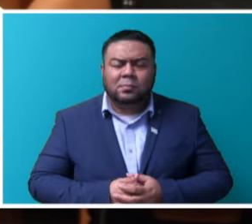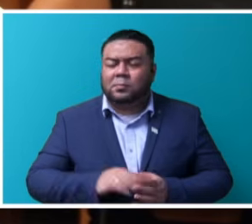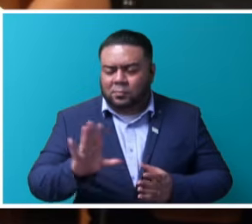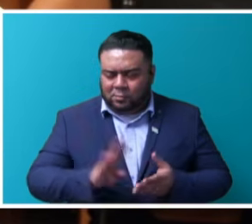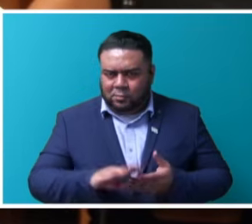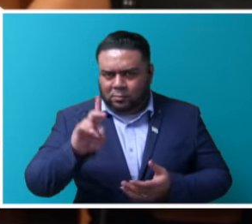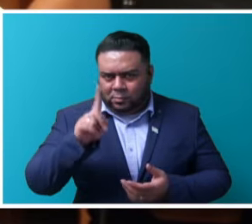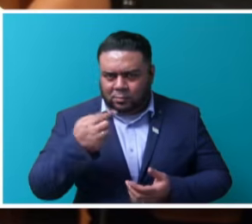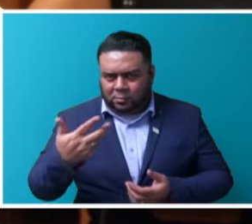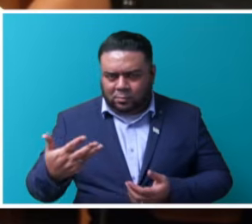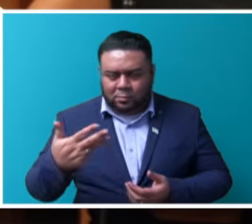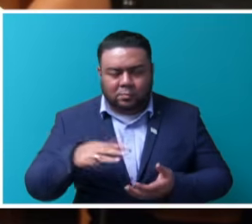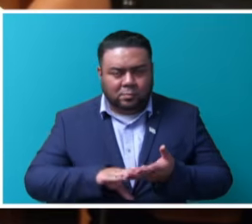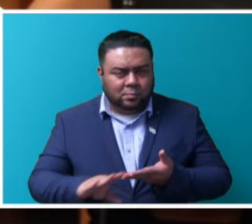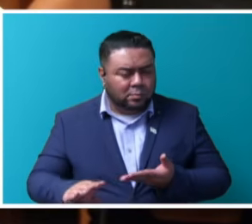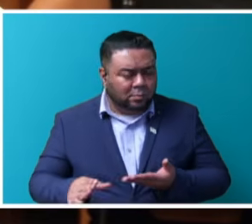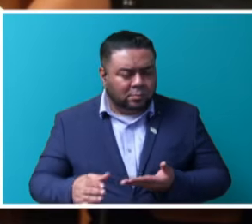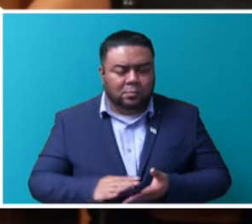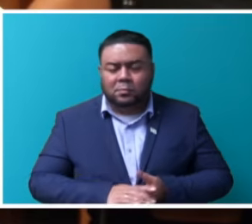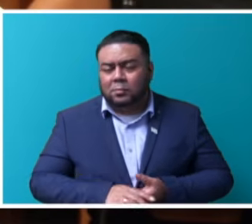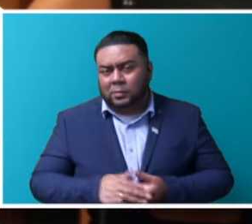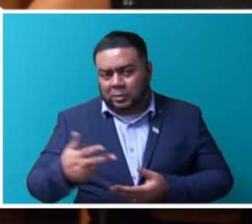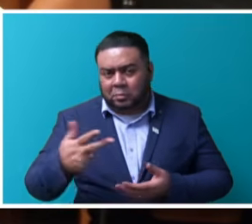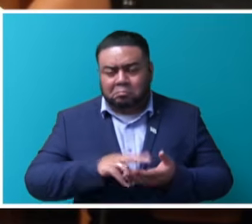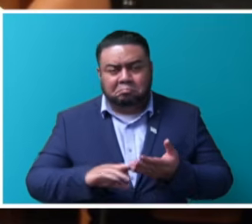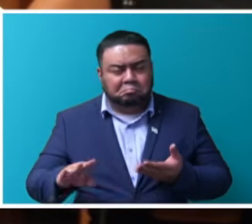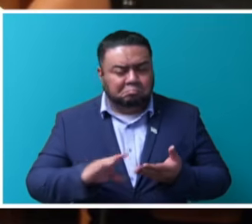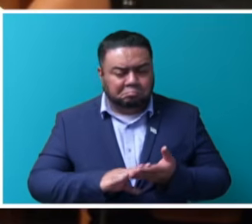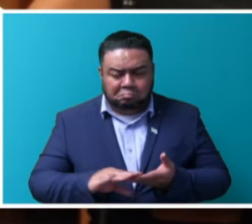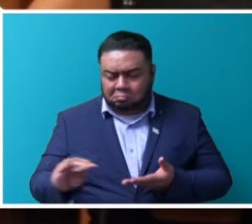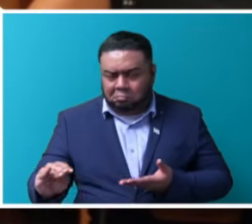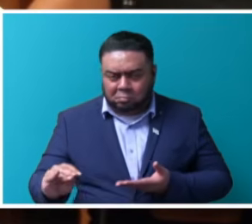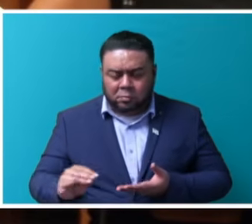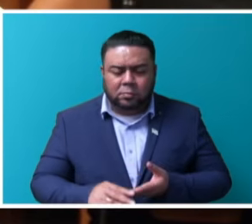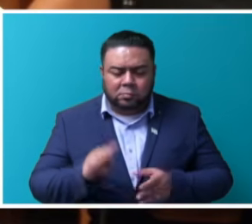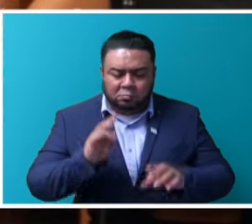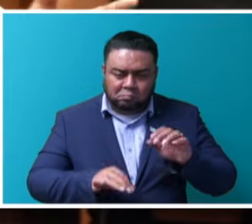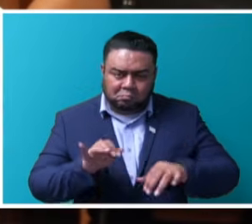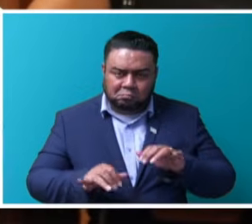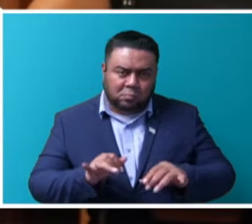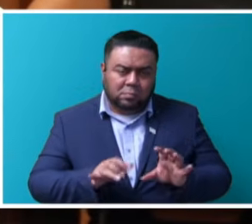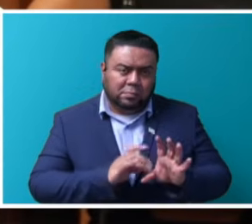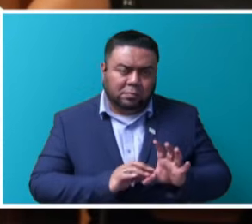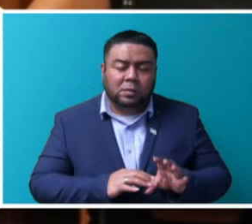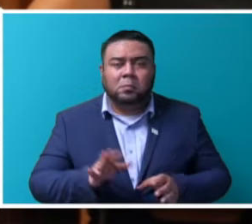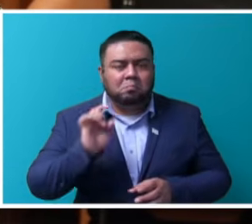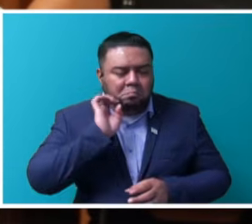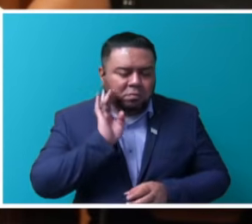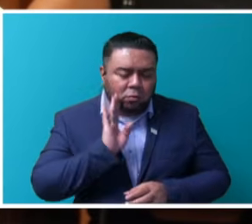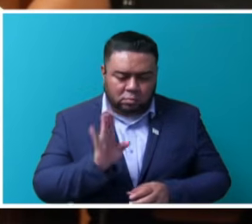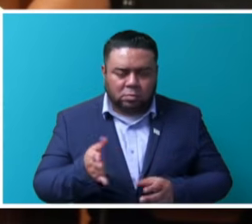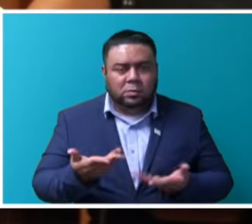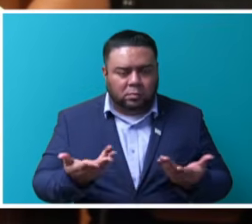the implementation of a new budget system, which is aimed at automating the budget process. We are doing it manually at the moment, Mr.